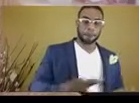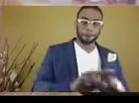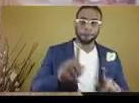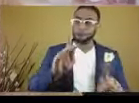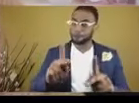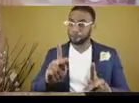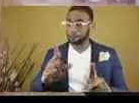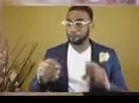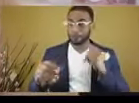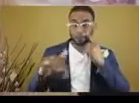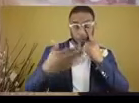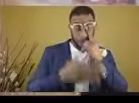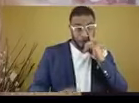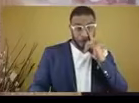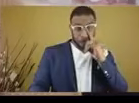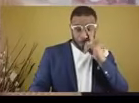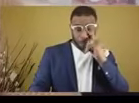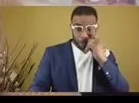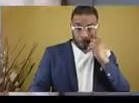this country.